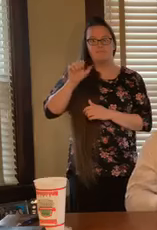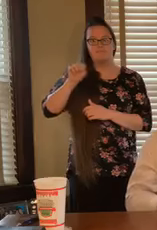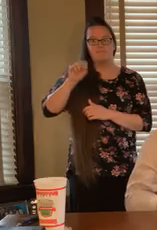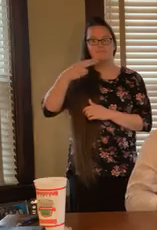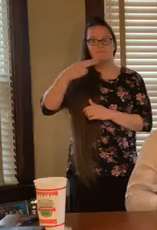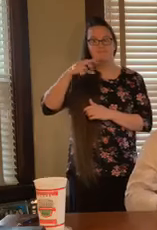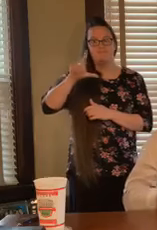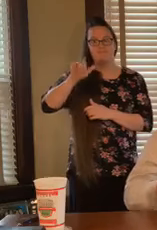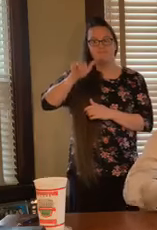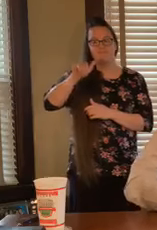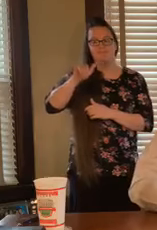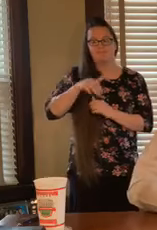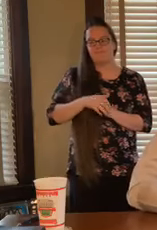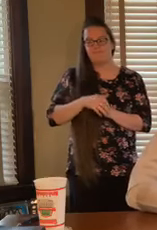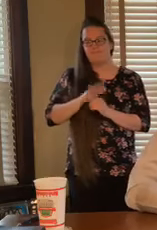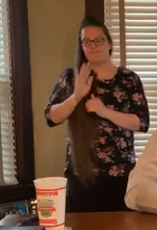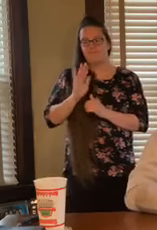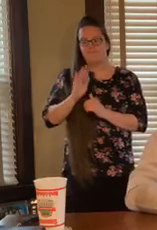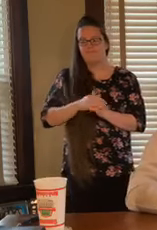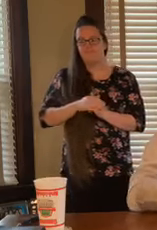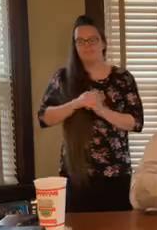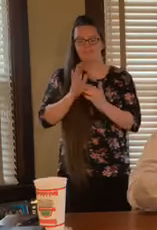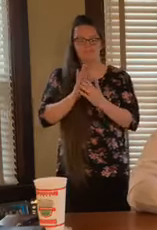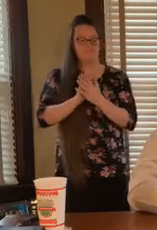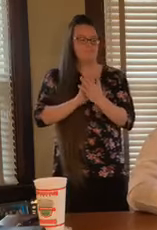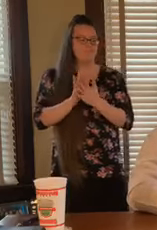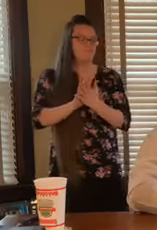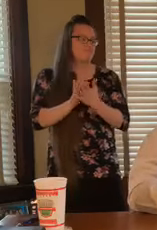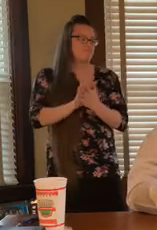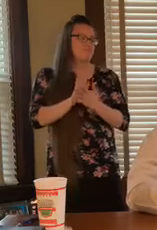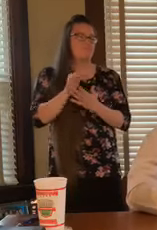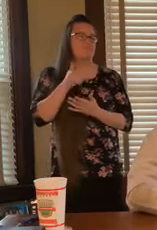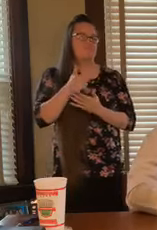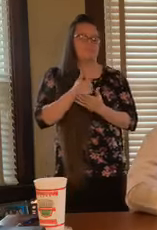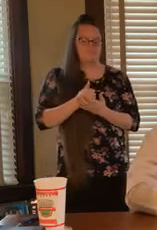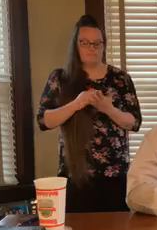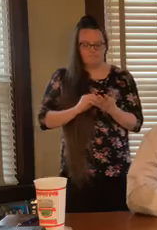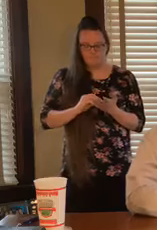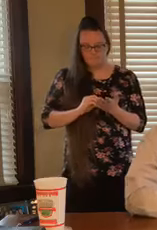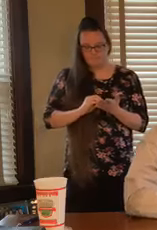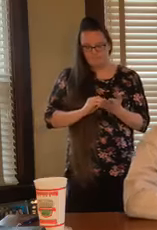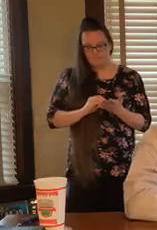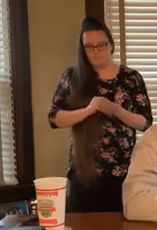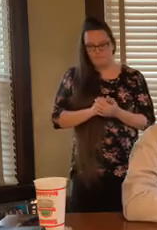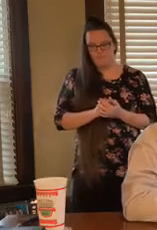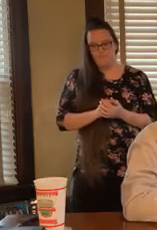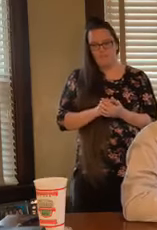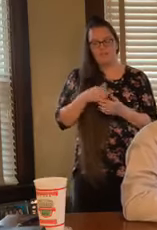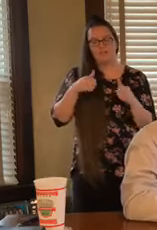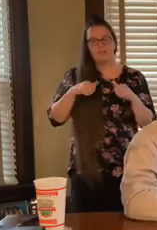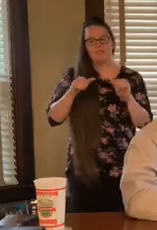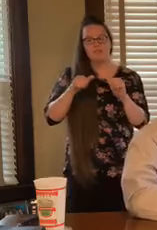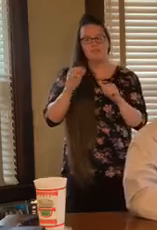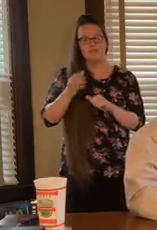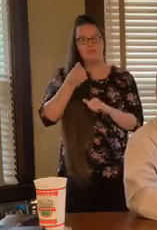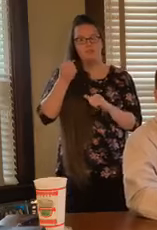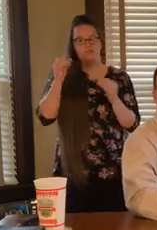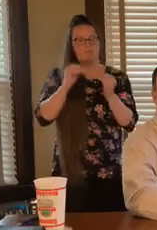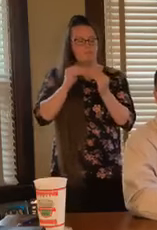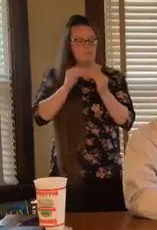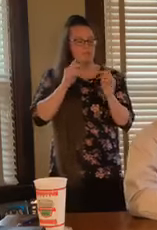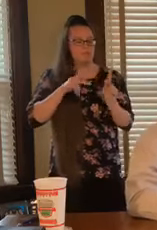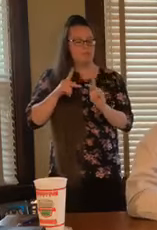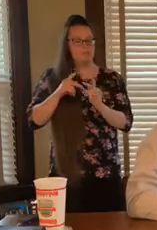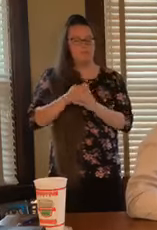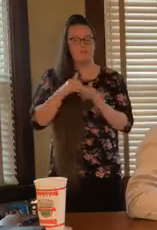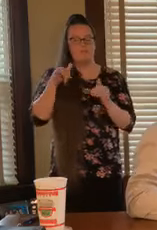just be a part of what we're doing. We'll get through this evening, and you can still have the rest of your beautiful evening when we get done. But we're going to sing this song called